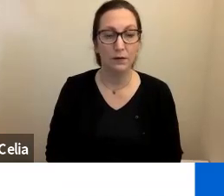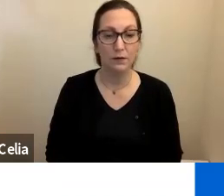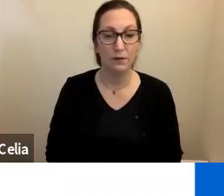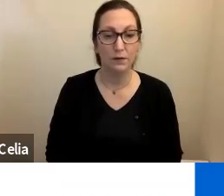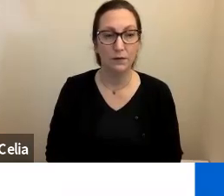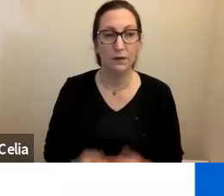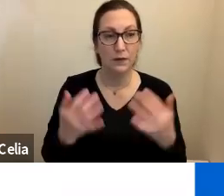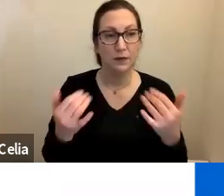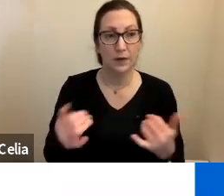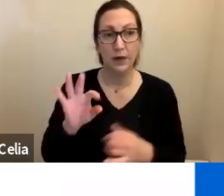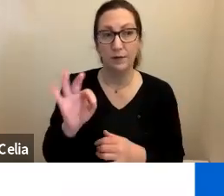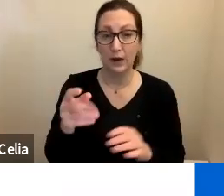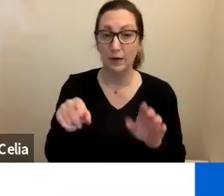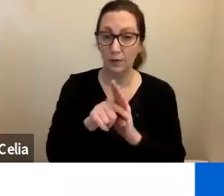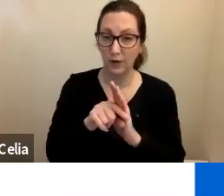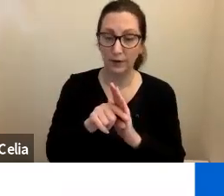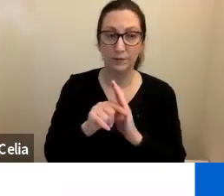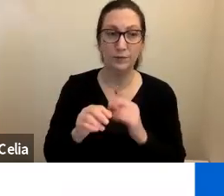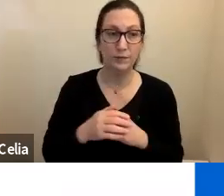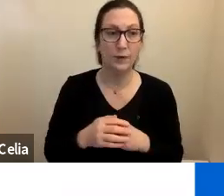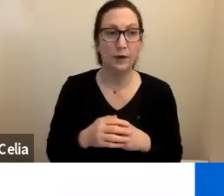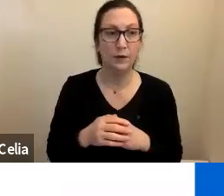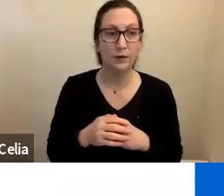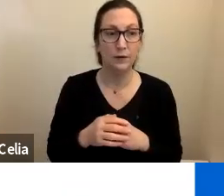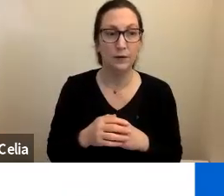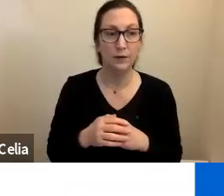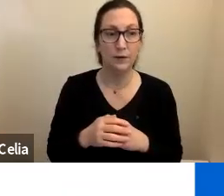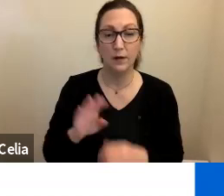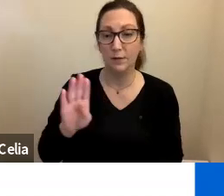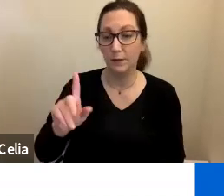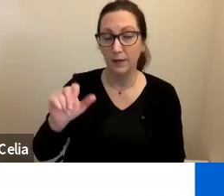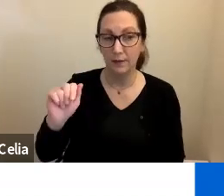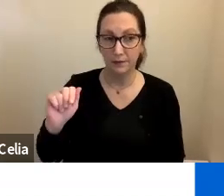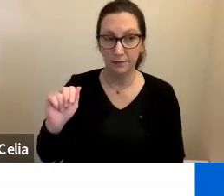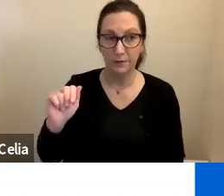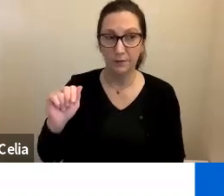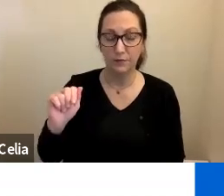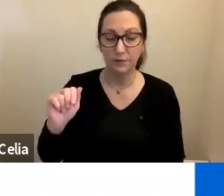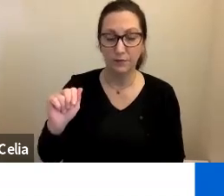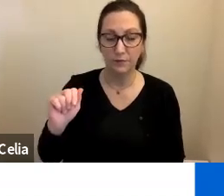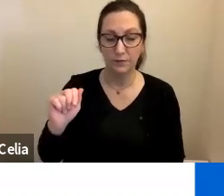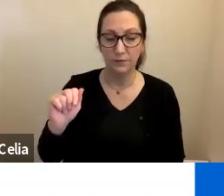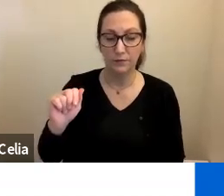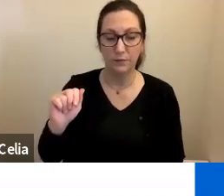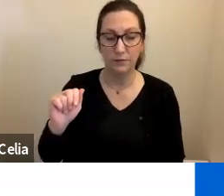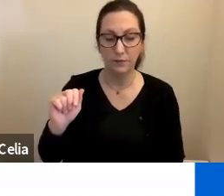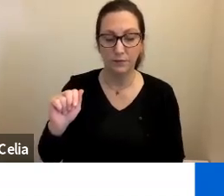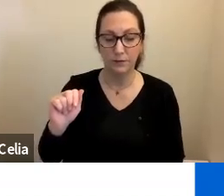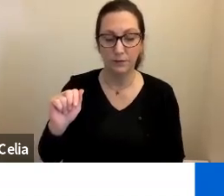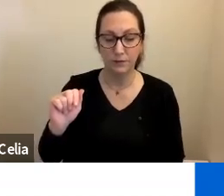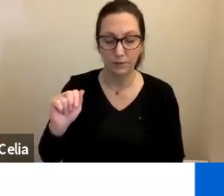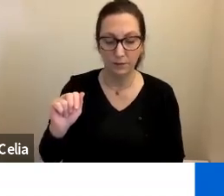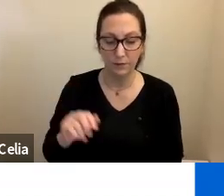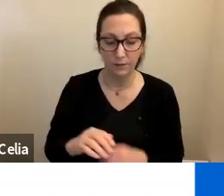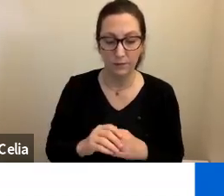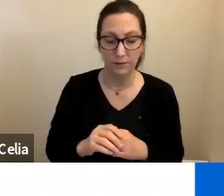We'll walk through the data by 9th grade. Again, for BLA, here the